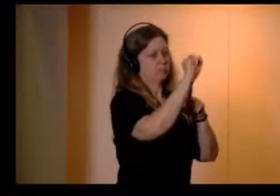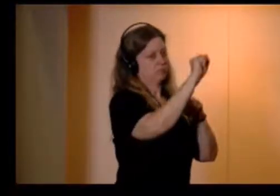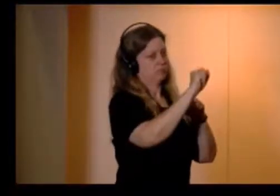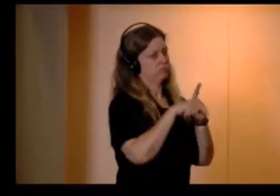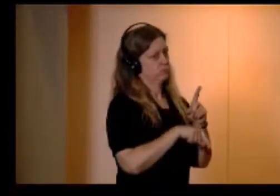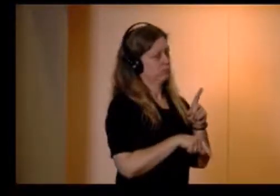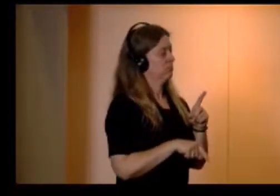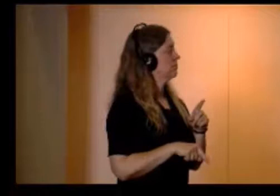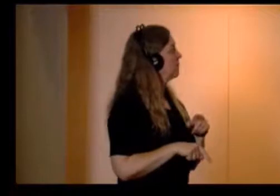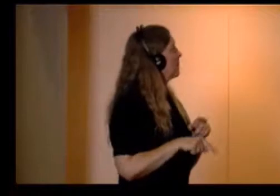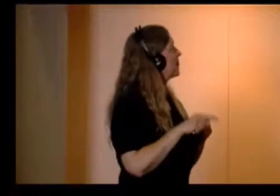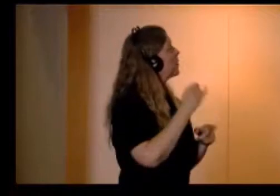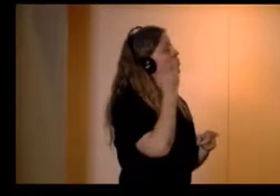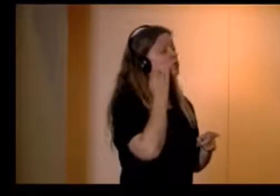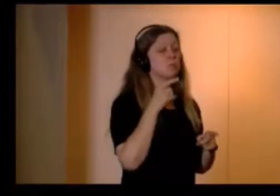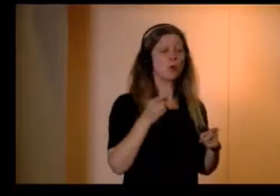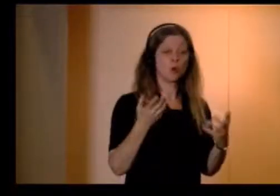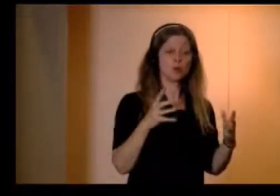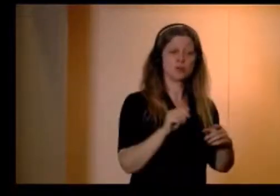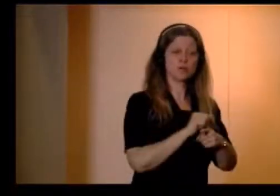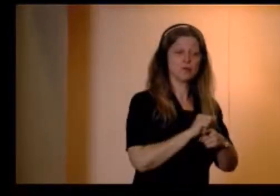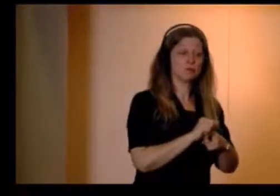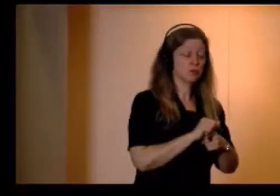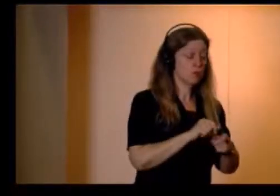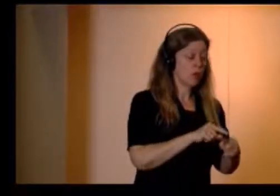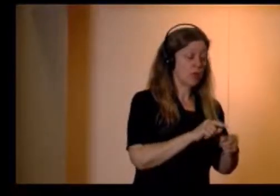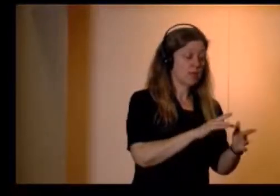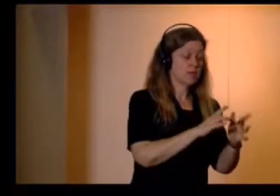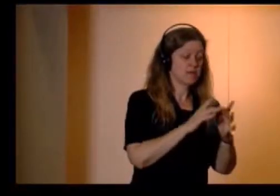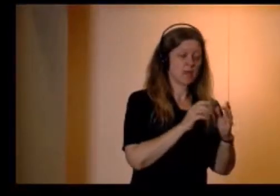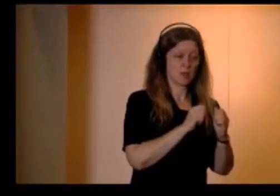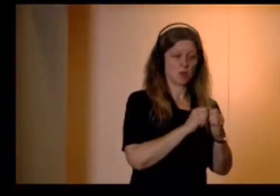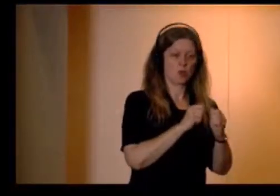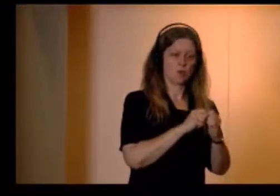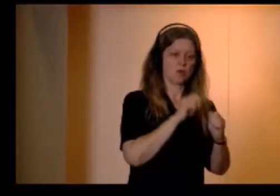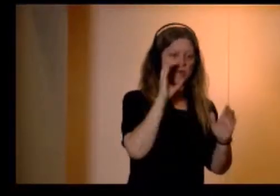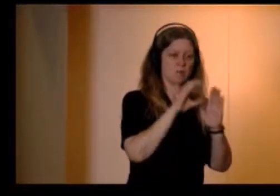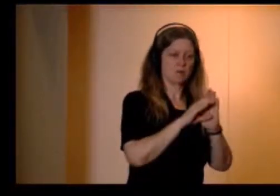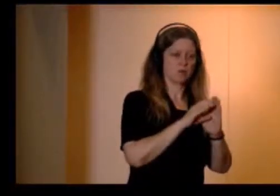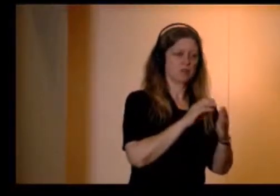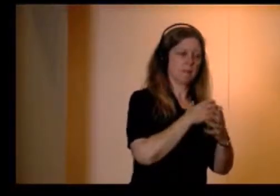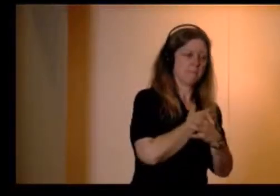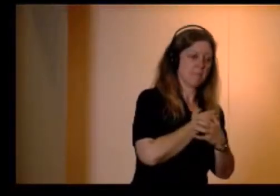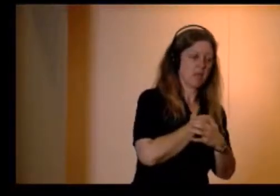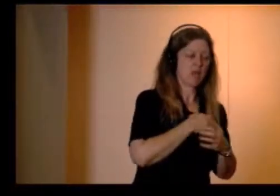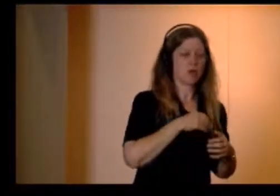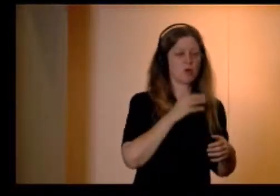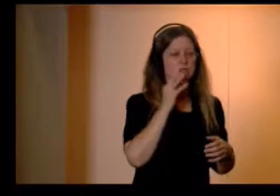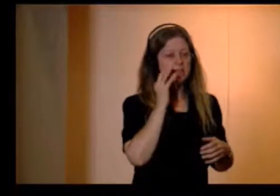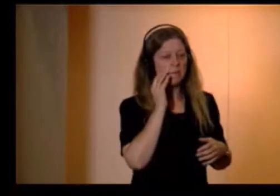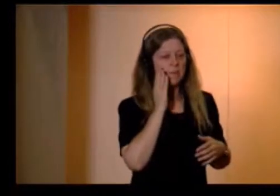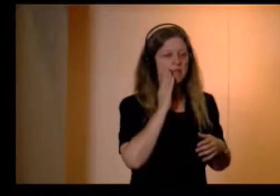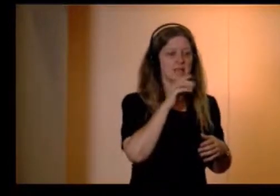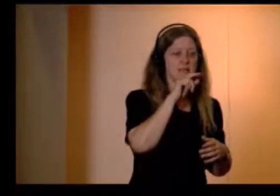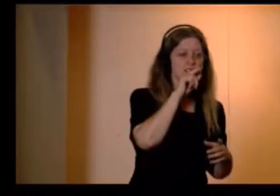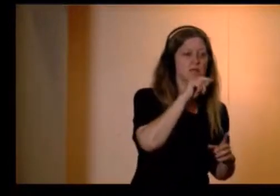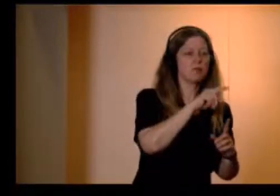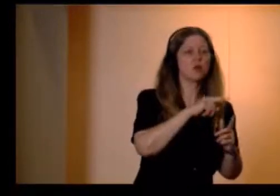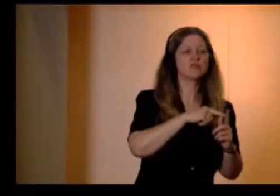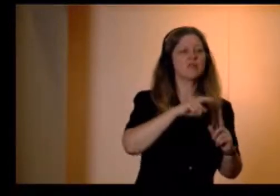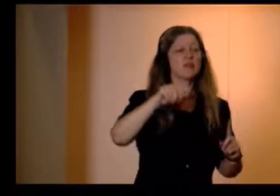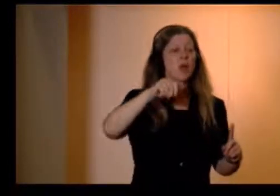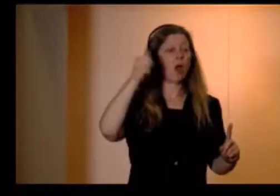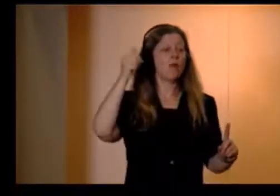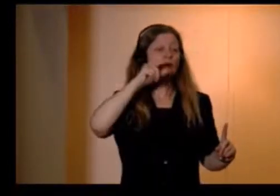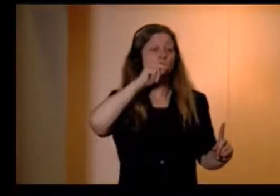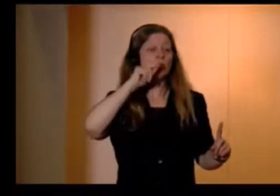have a network that you've trained with images of bears, bees, and birds, and you decide to take some unrelated bird and put it